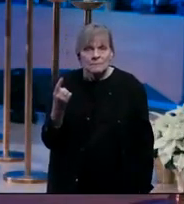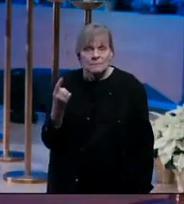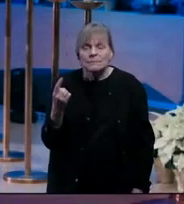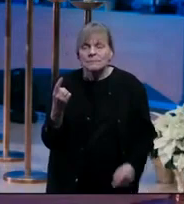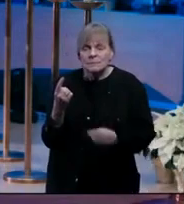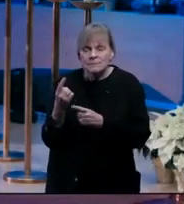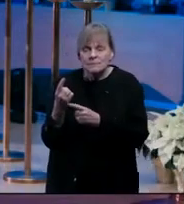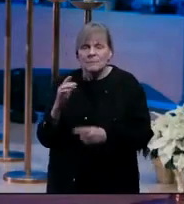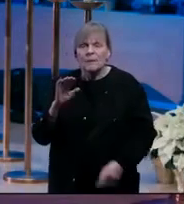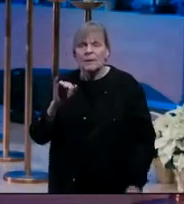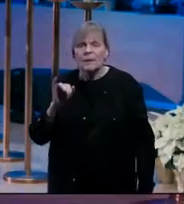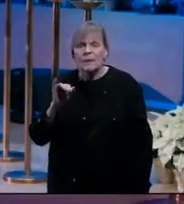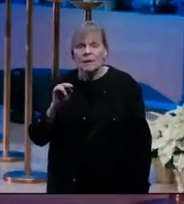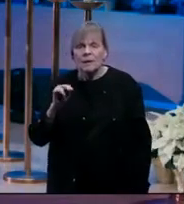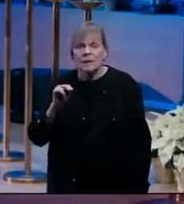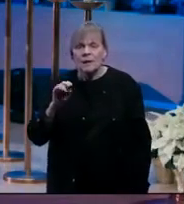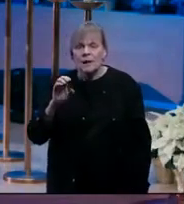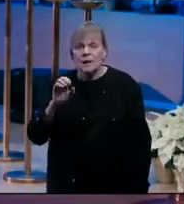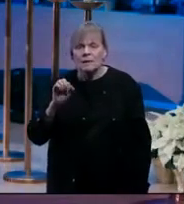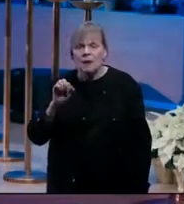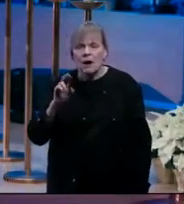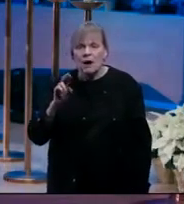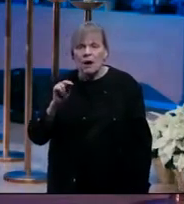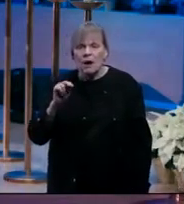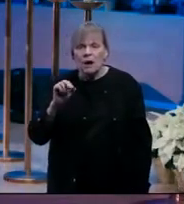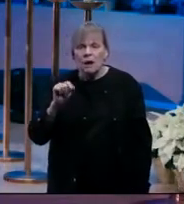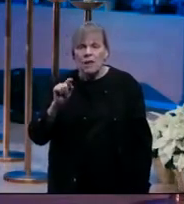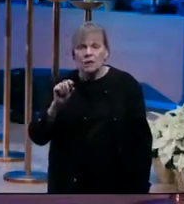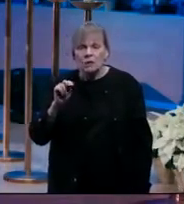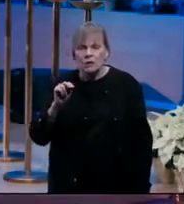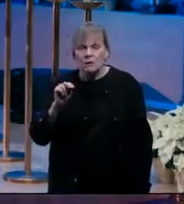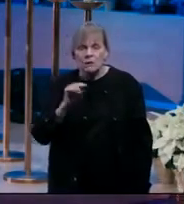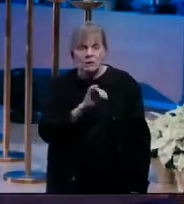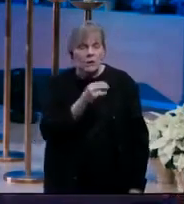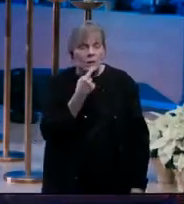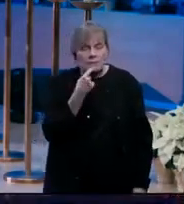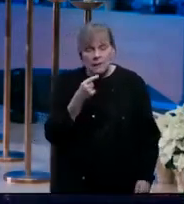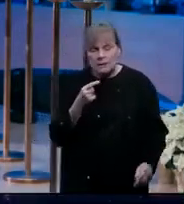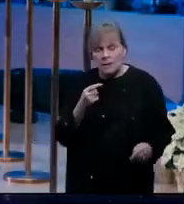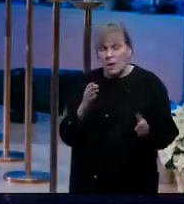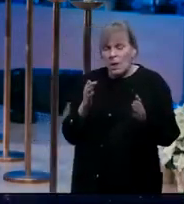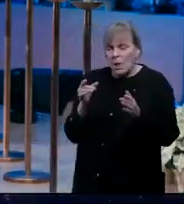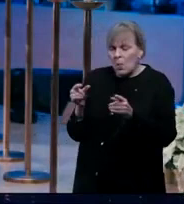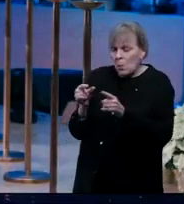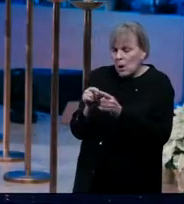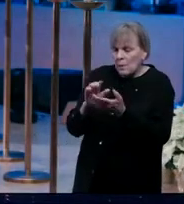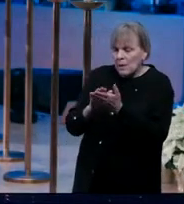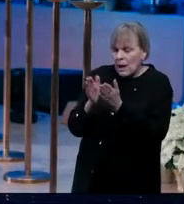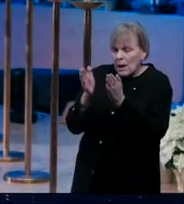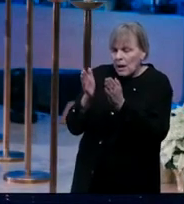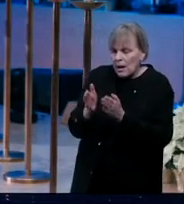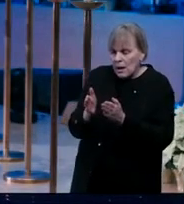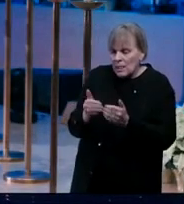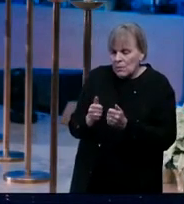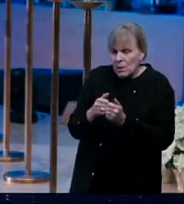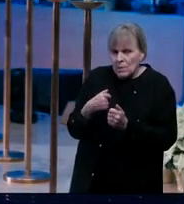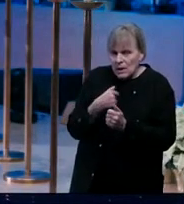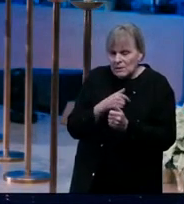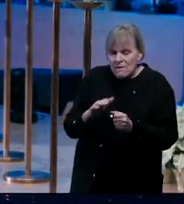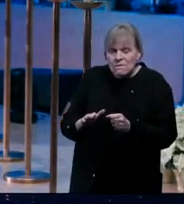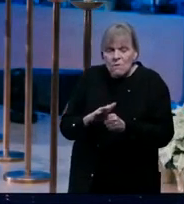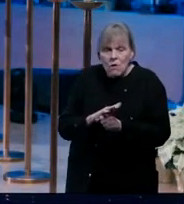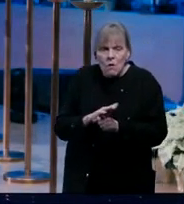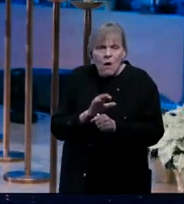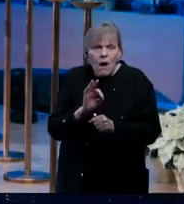That's what the incarnation is all about. John says it this way: the Word became human and made his home among us. He was full